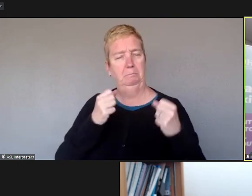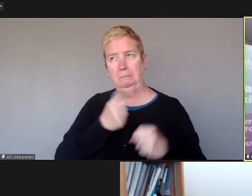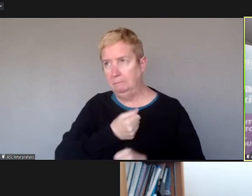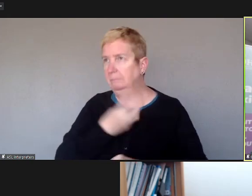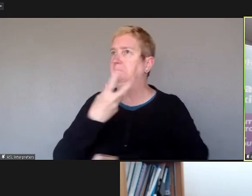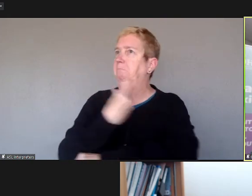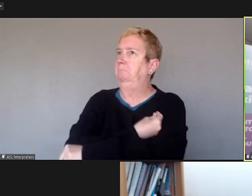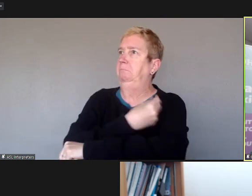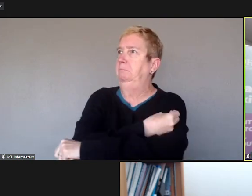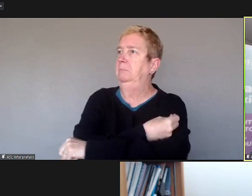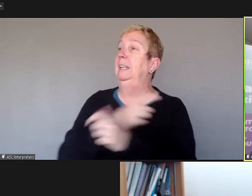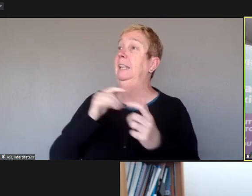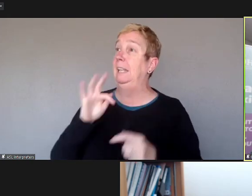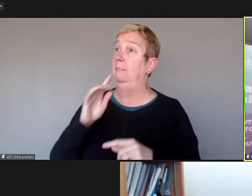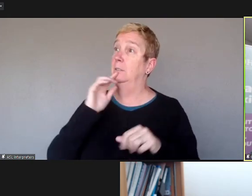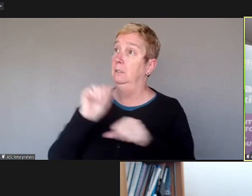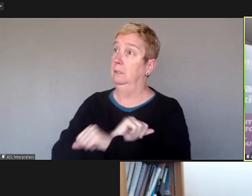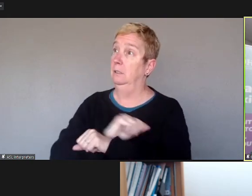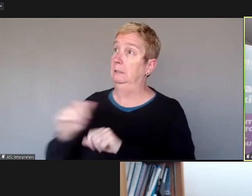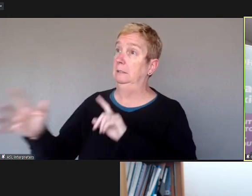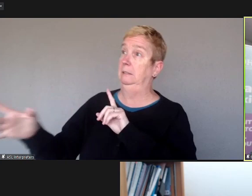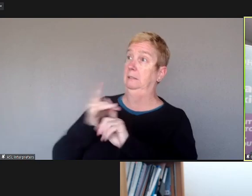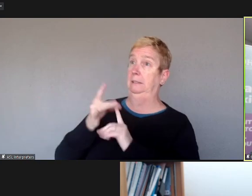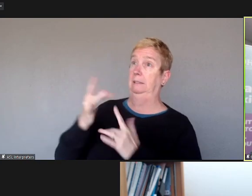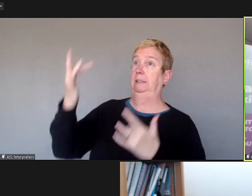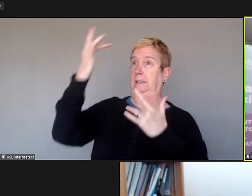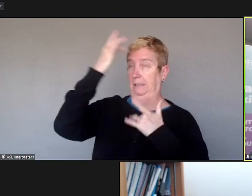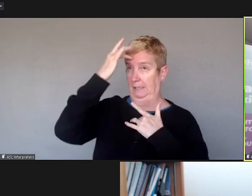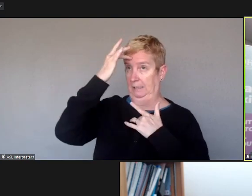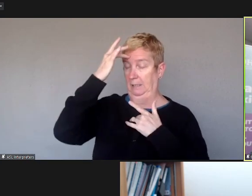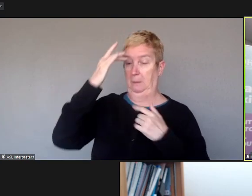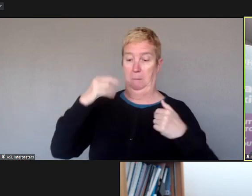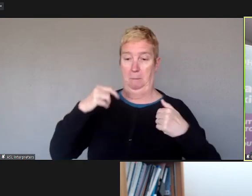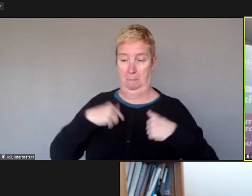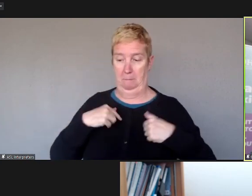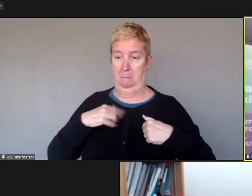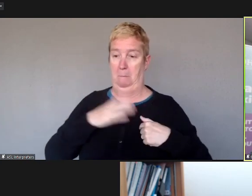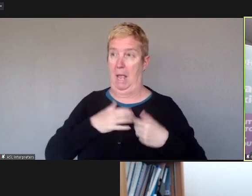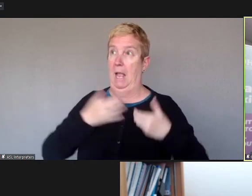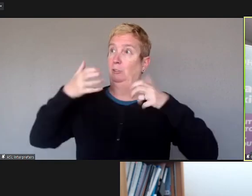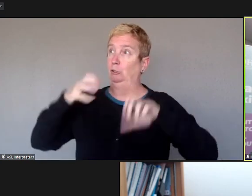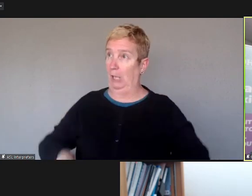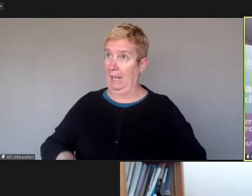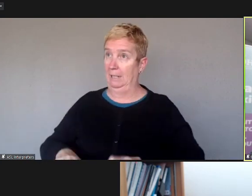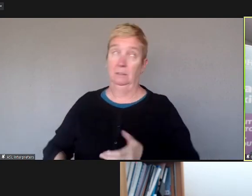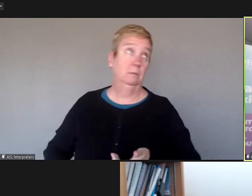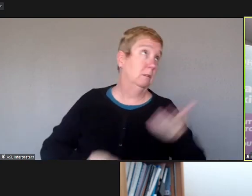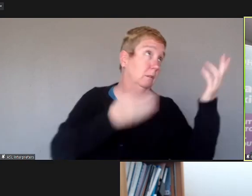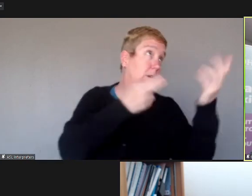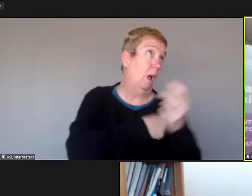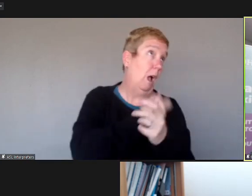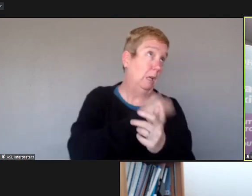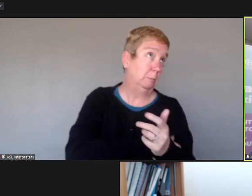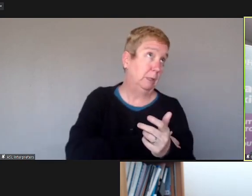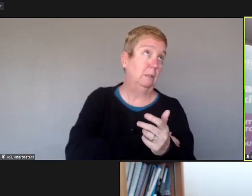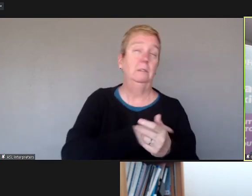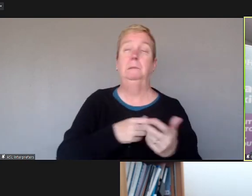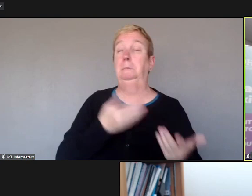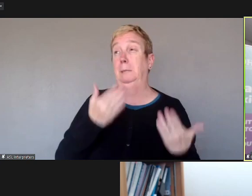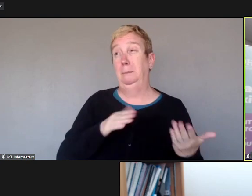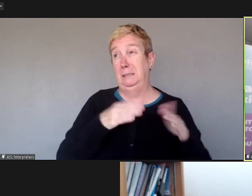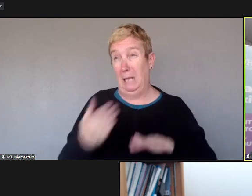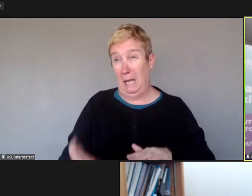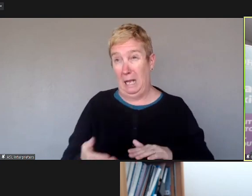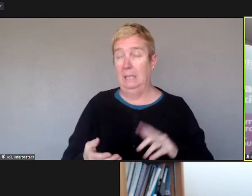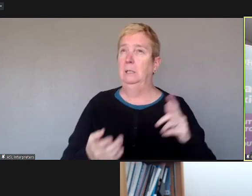a breakthrough infection, your chances of ending up in the hospital or even dying are directly proportional